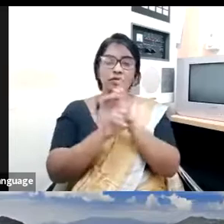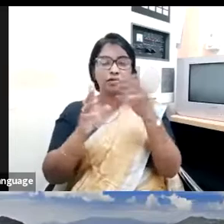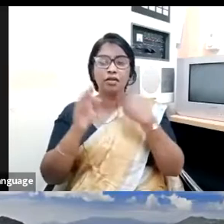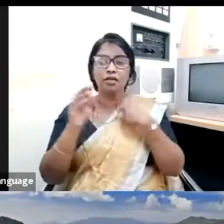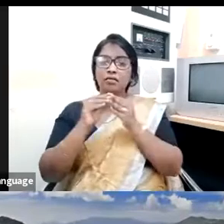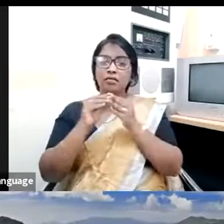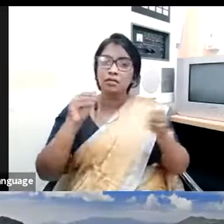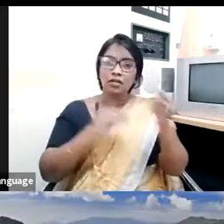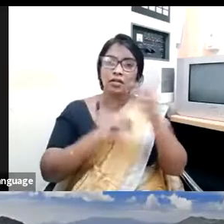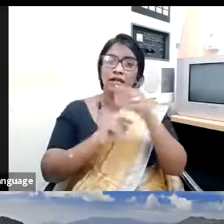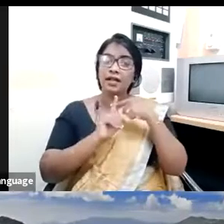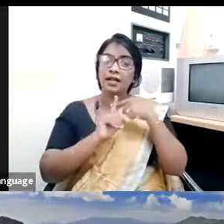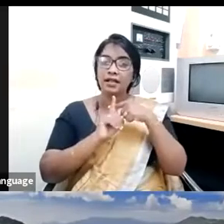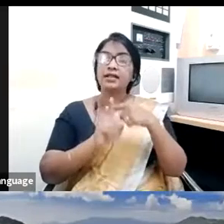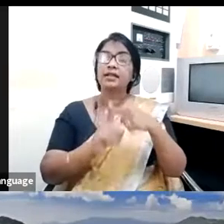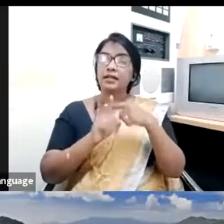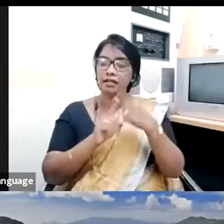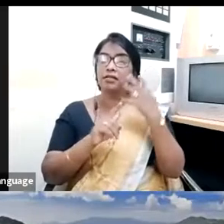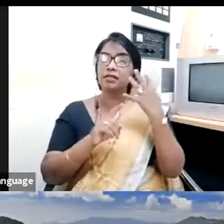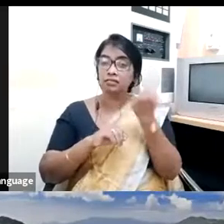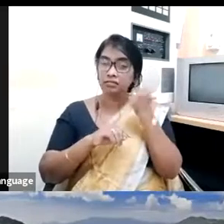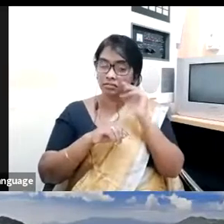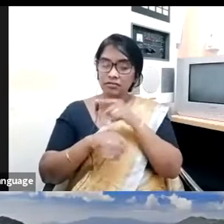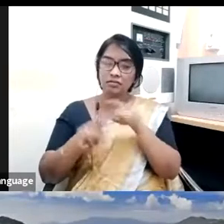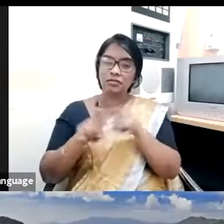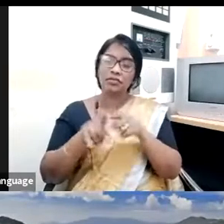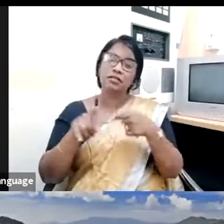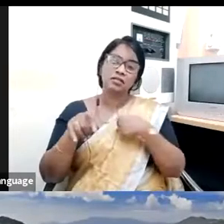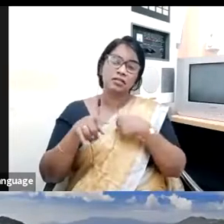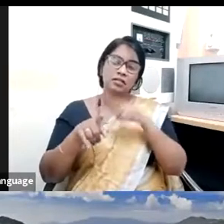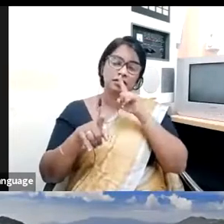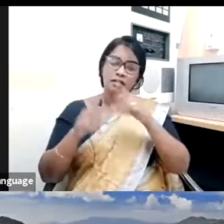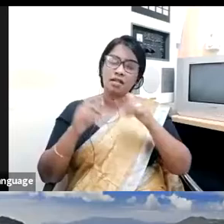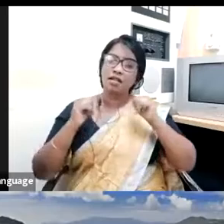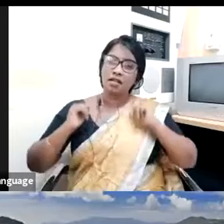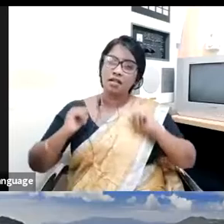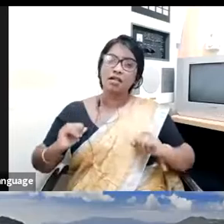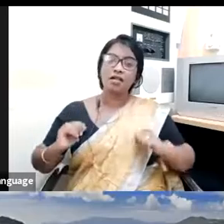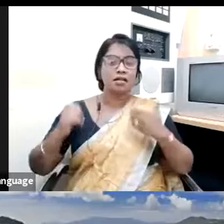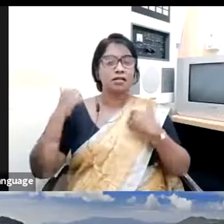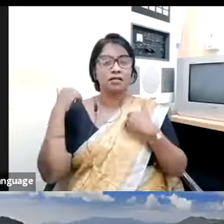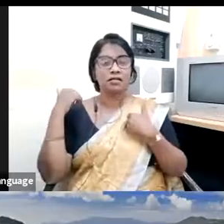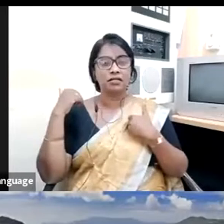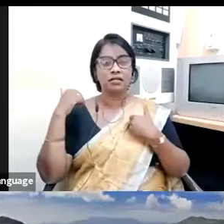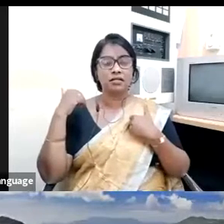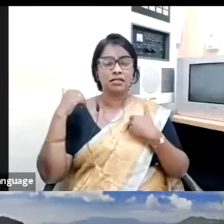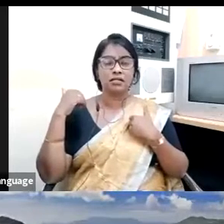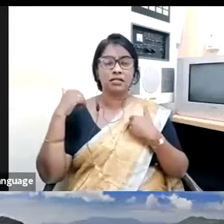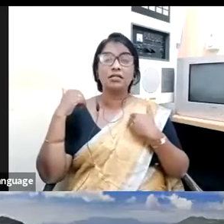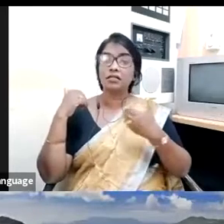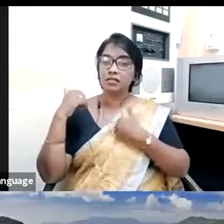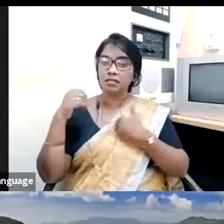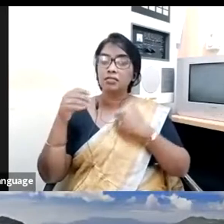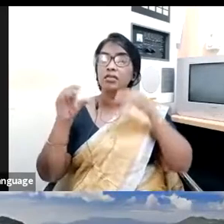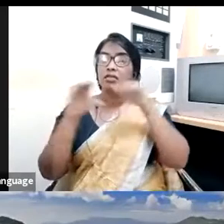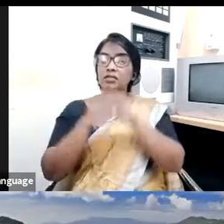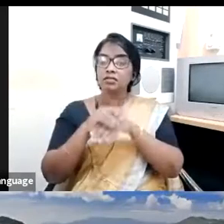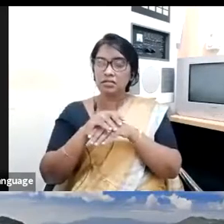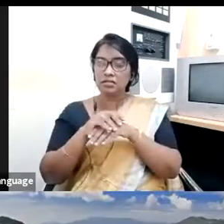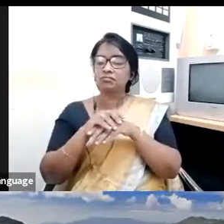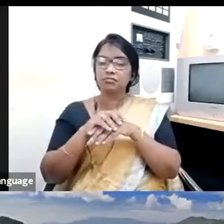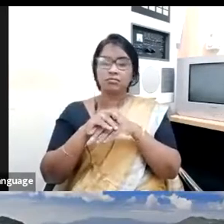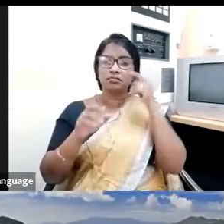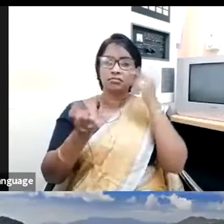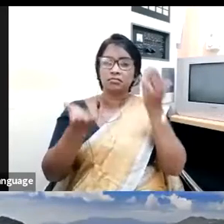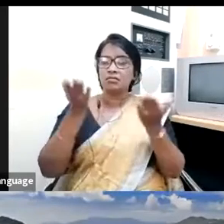I'm proud to say every single one of the companies I'm having anything to do with have crossed the 75% mark, and